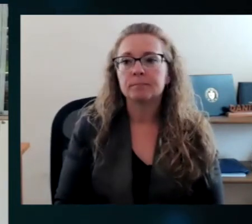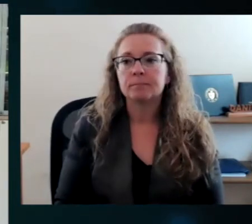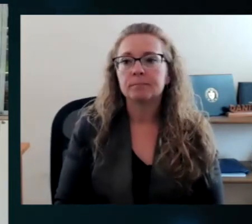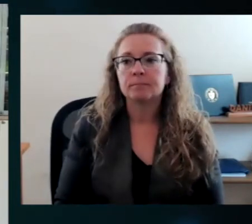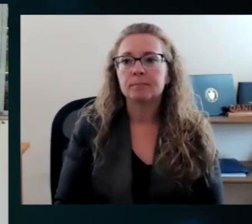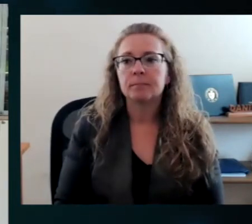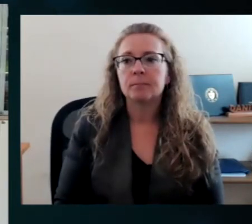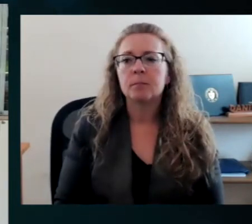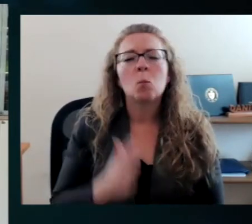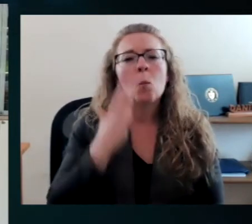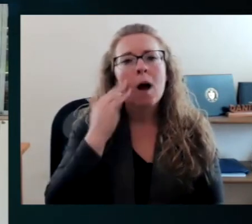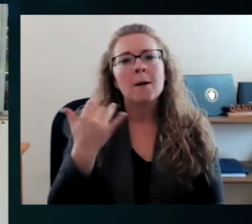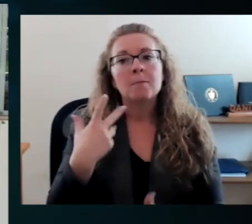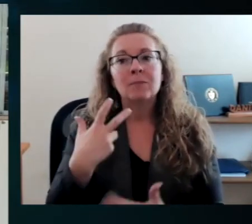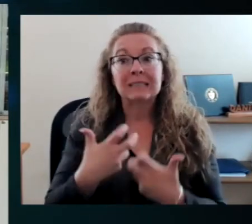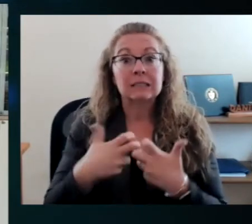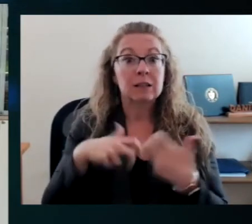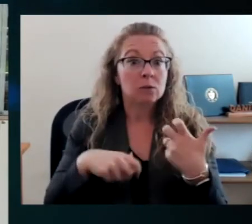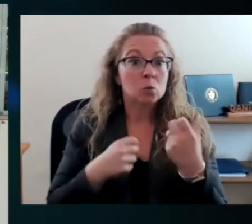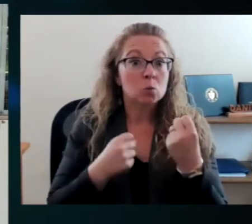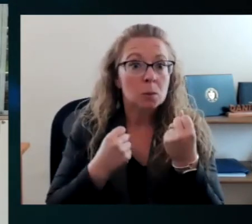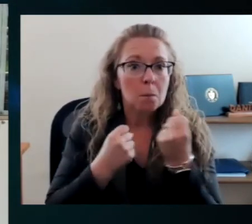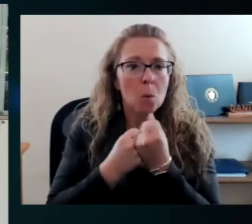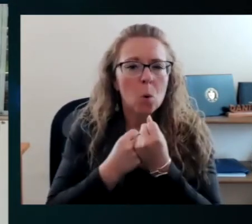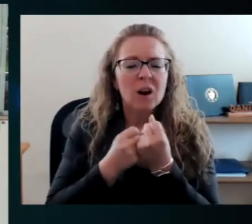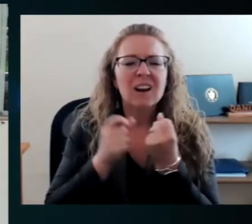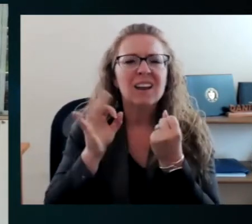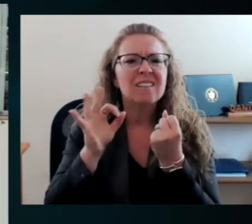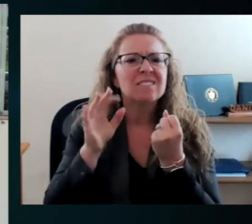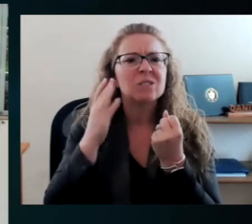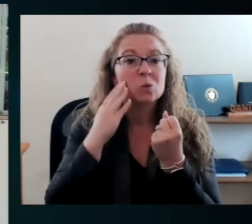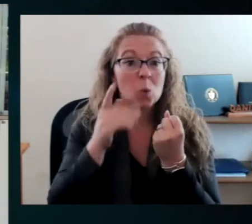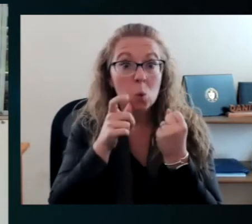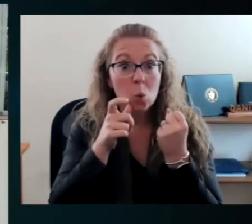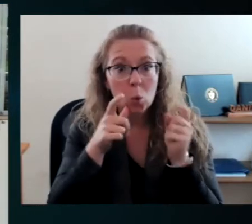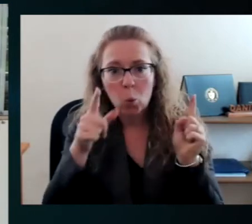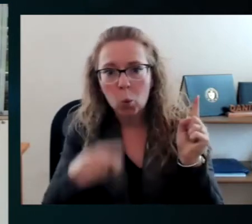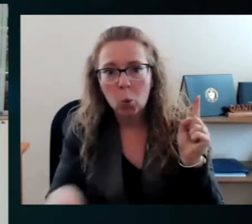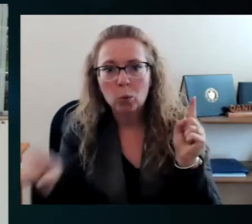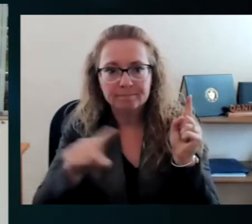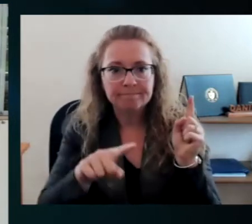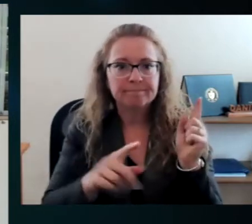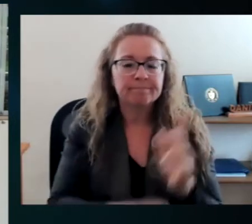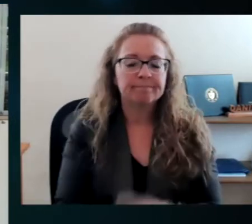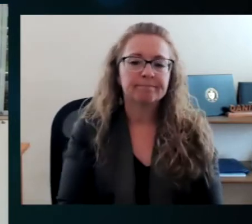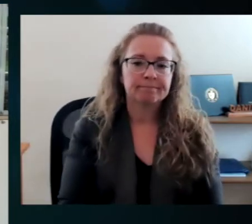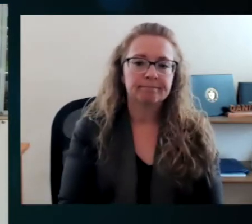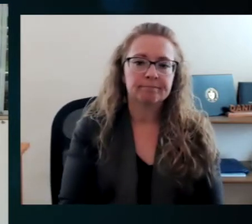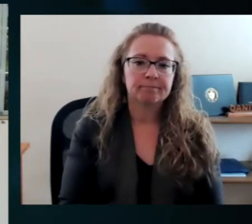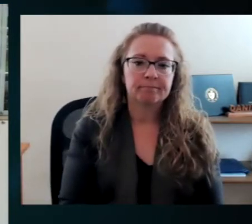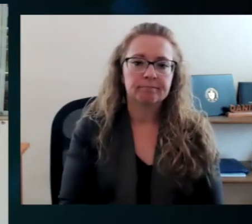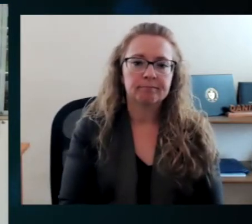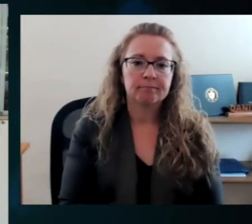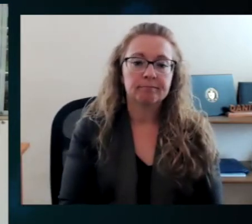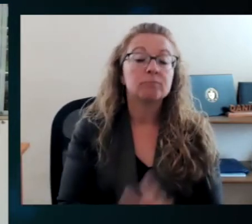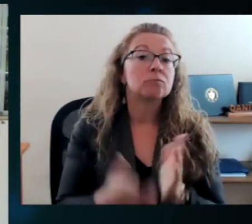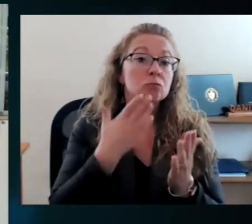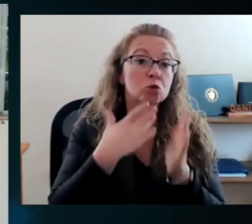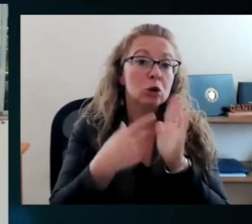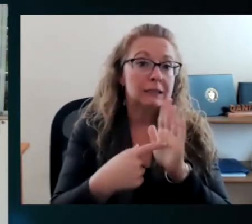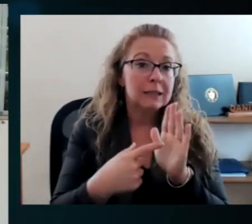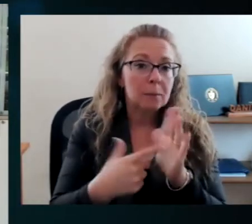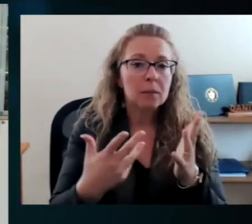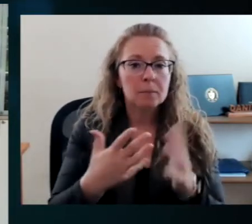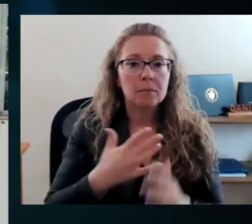be supportive of people if you don't know who the people are. So very good example of my understanding is in France,